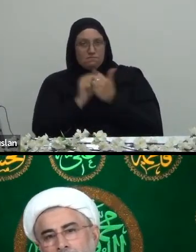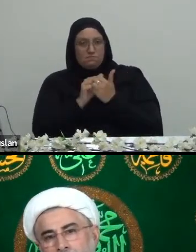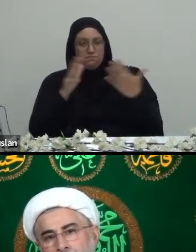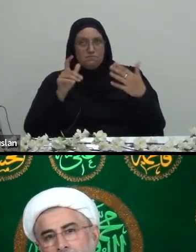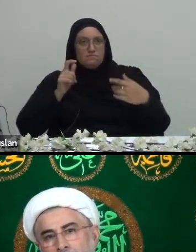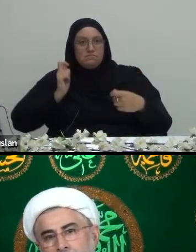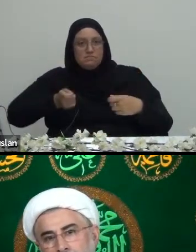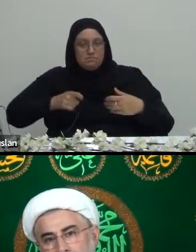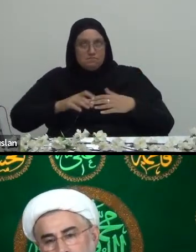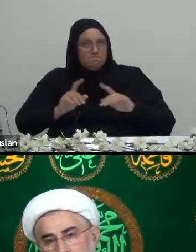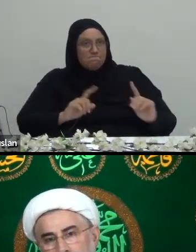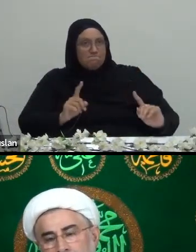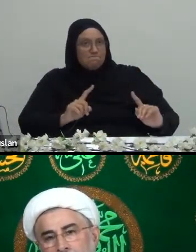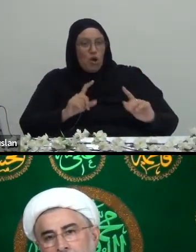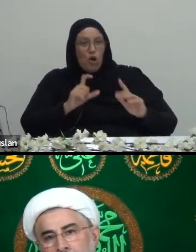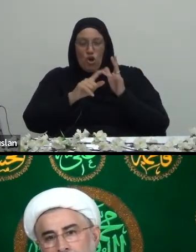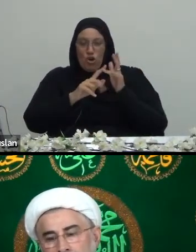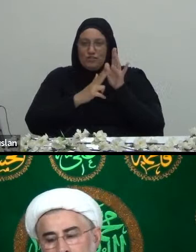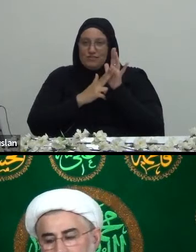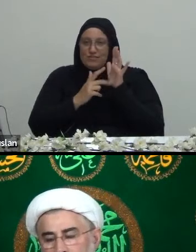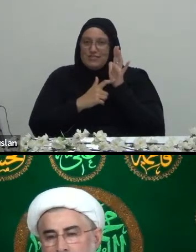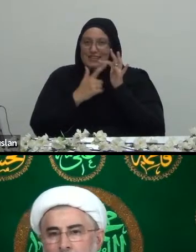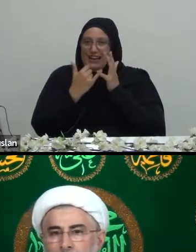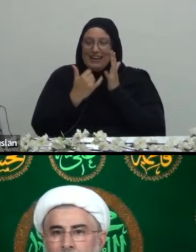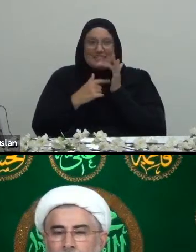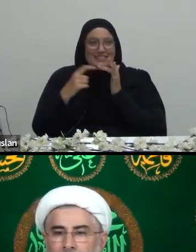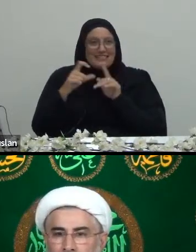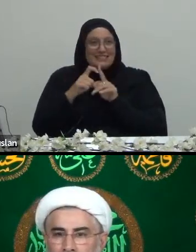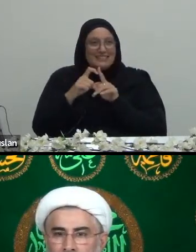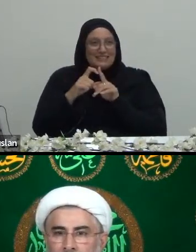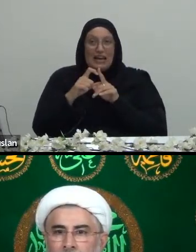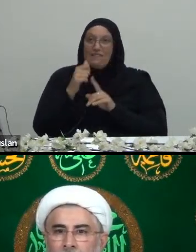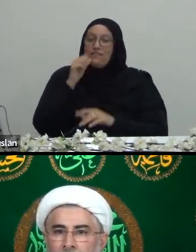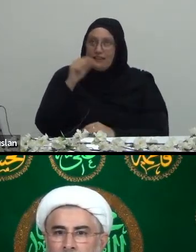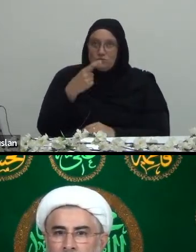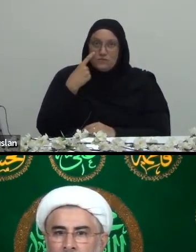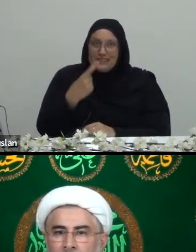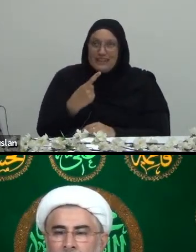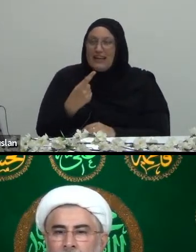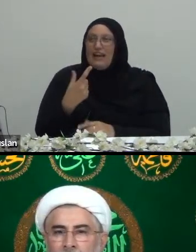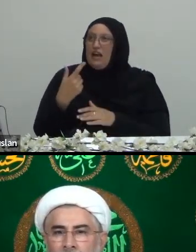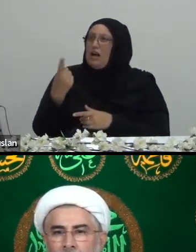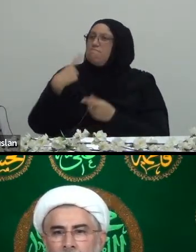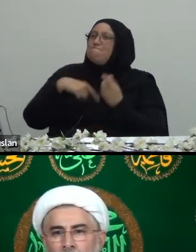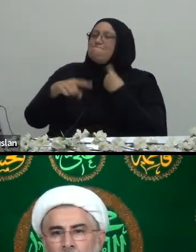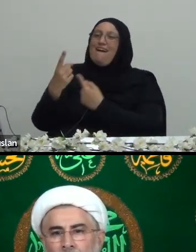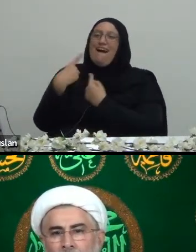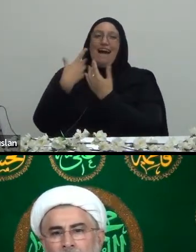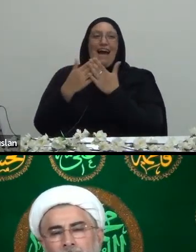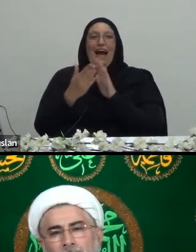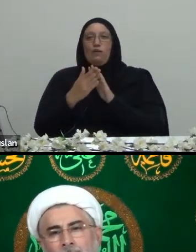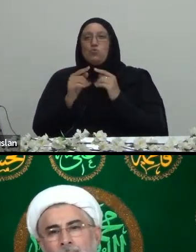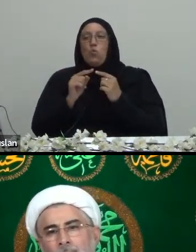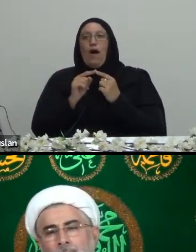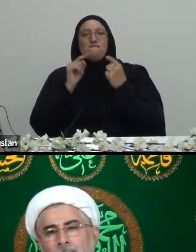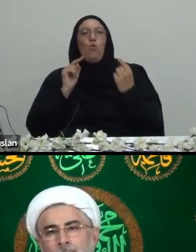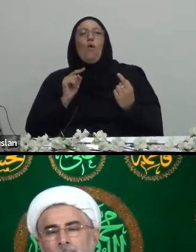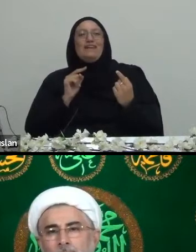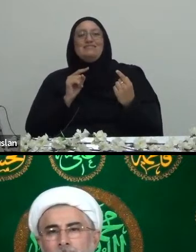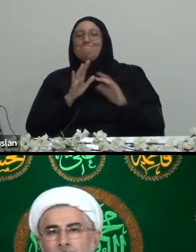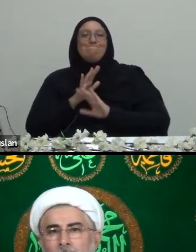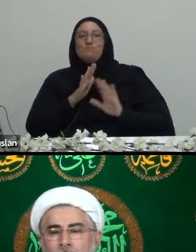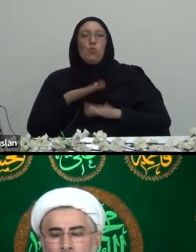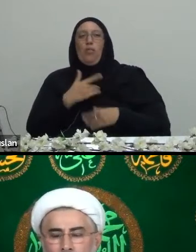you please give us some advice or guidance on how to potentially avoid situations like those?